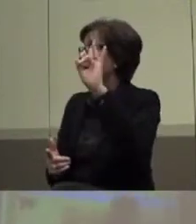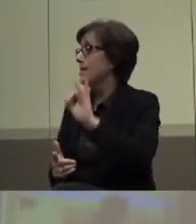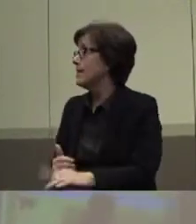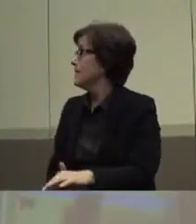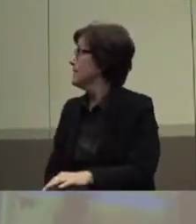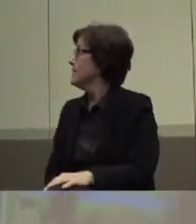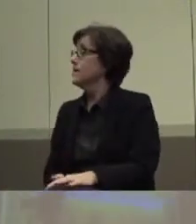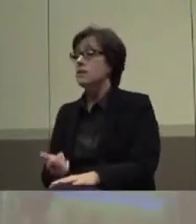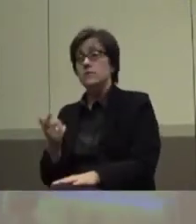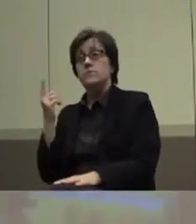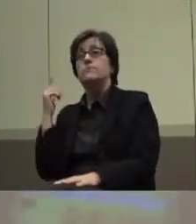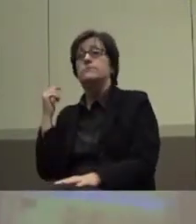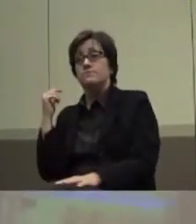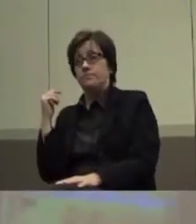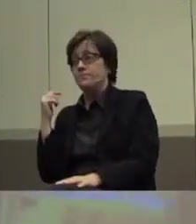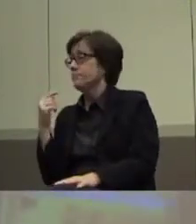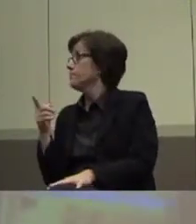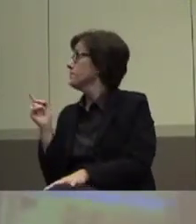Okay.